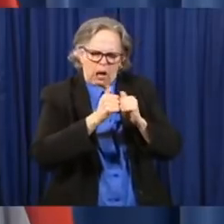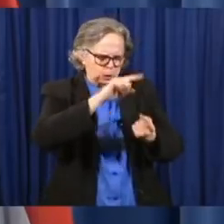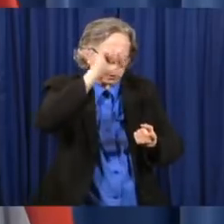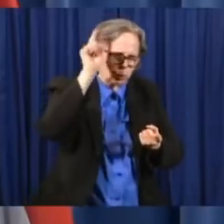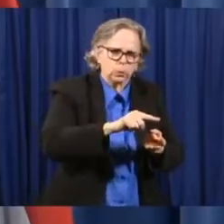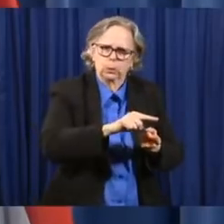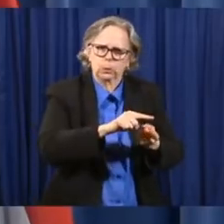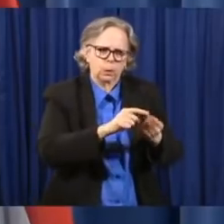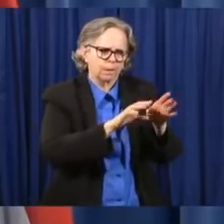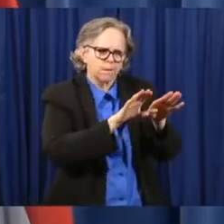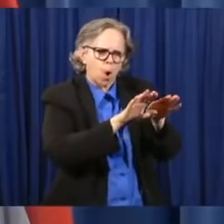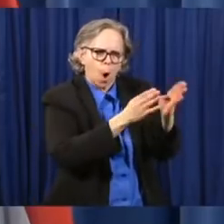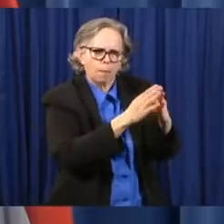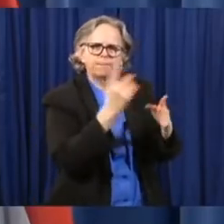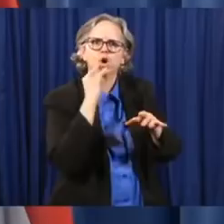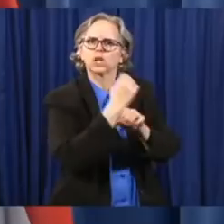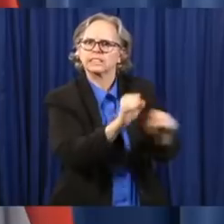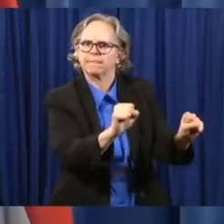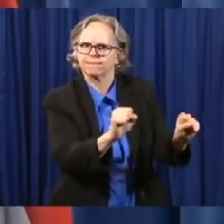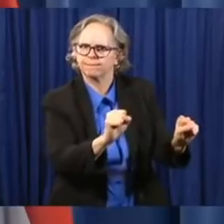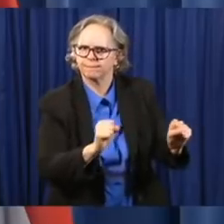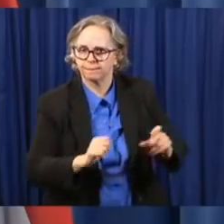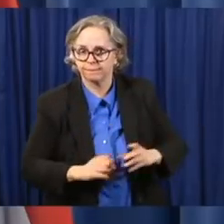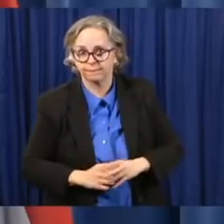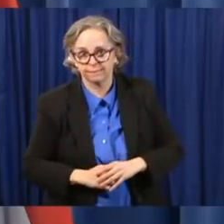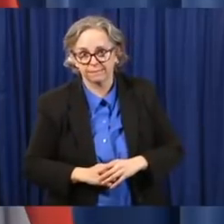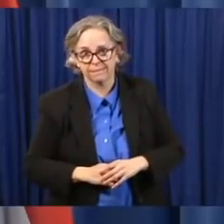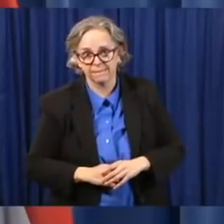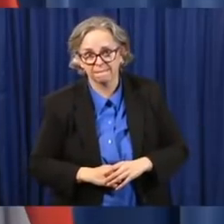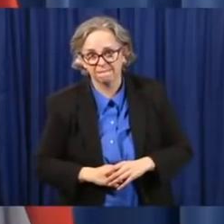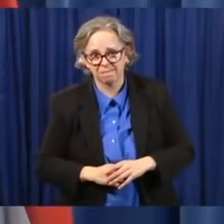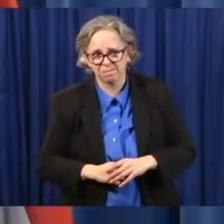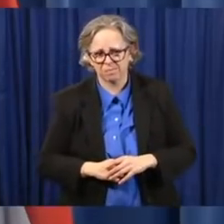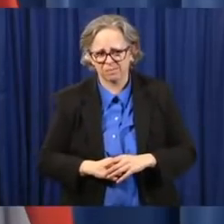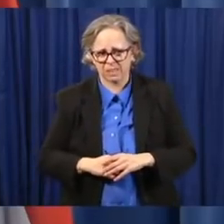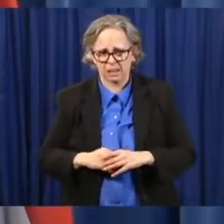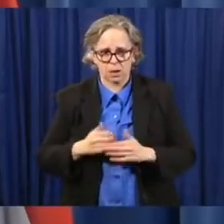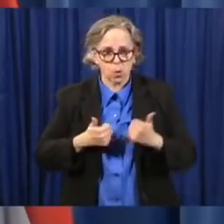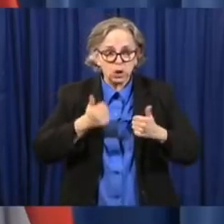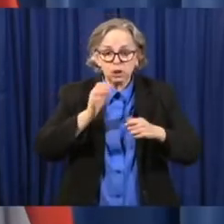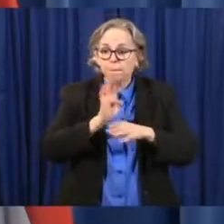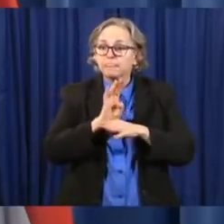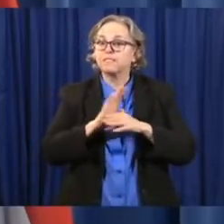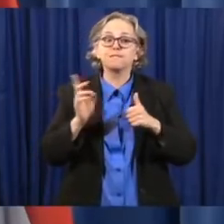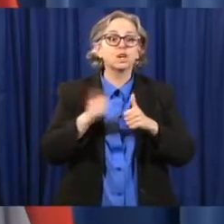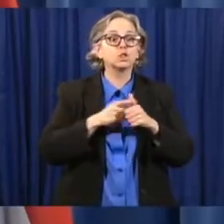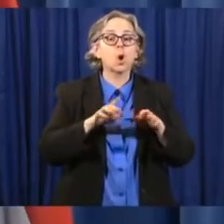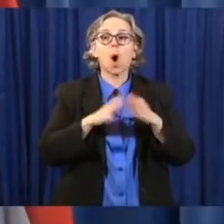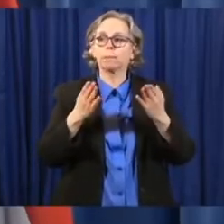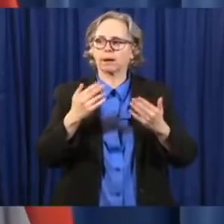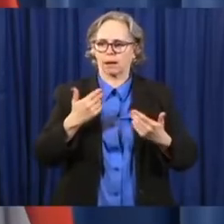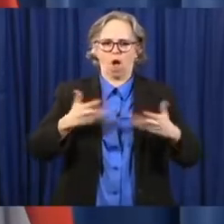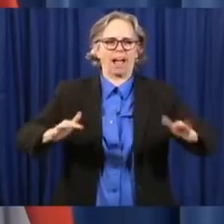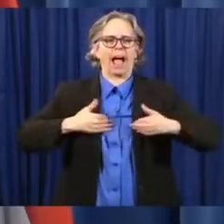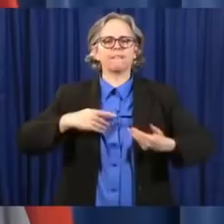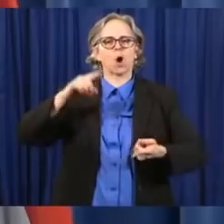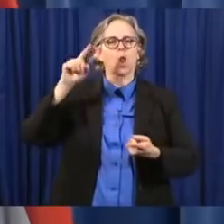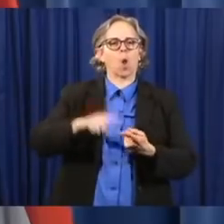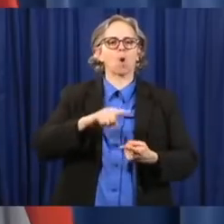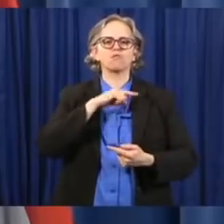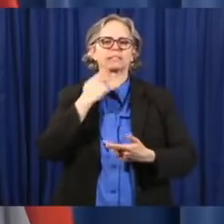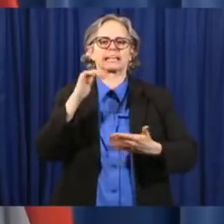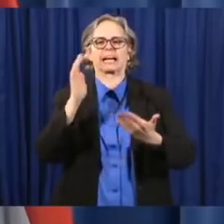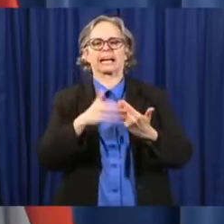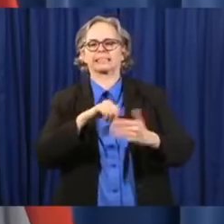open business and what business should we start with, where we can get the most people back for the least